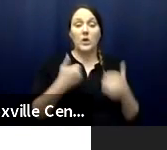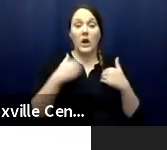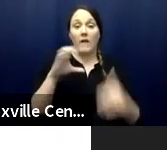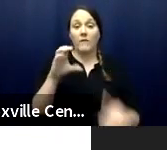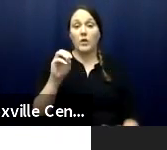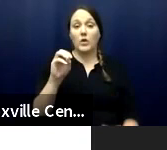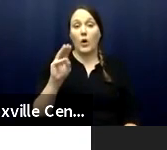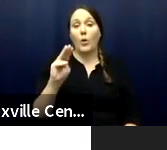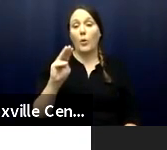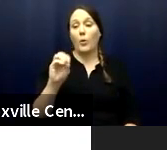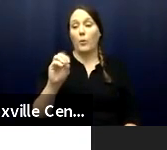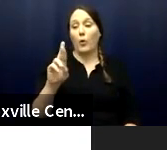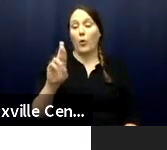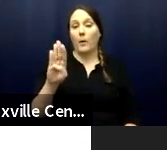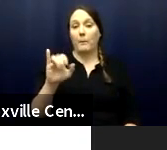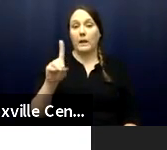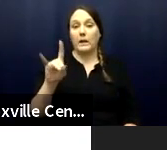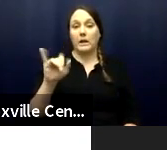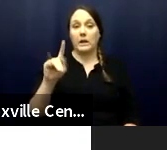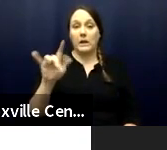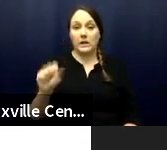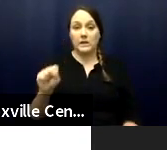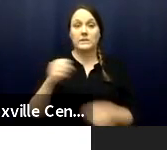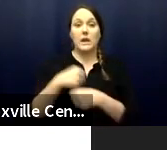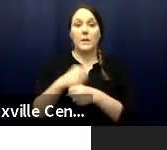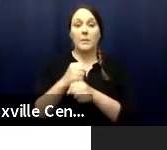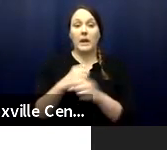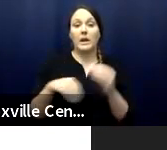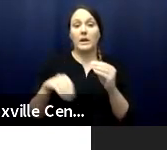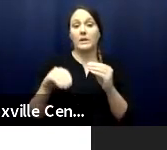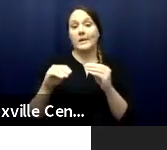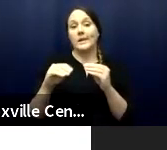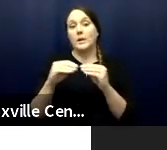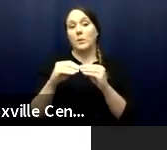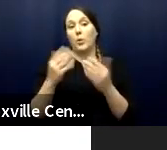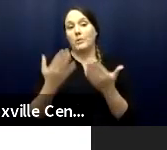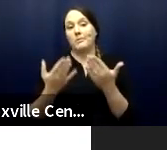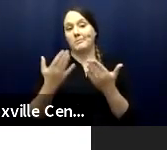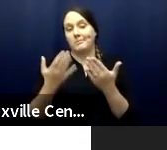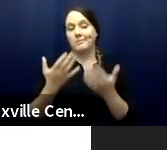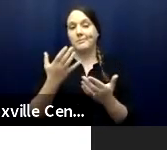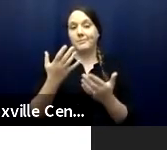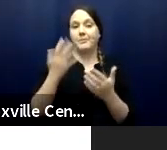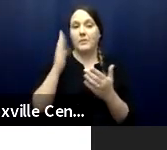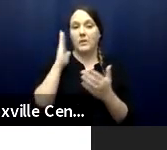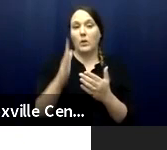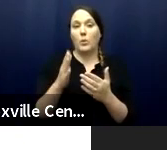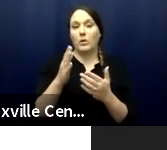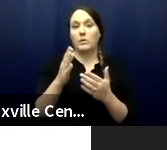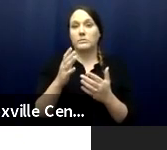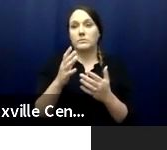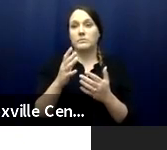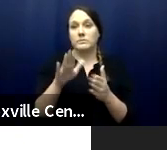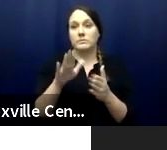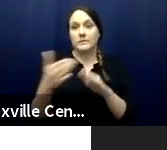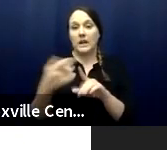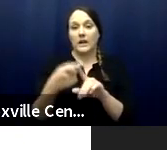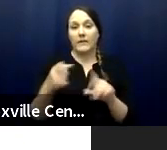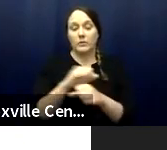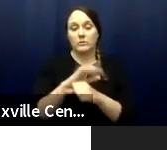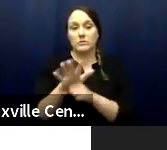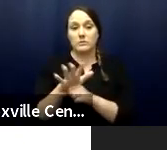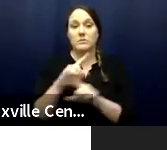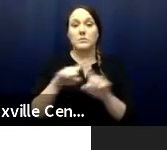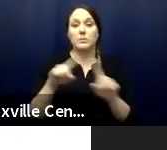comorbidities, the comorbidities made it more likely that they were going to succumb to COVID-19. But